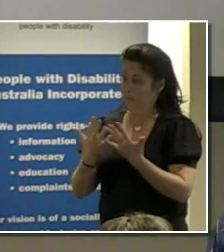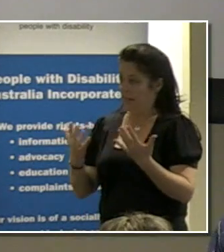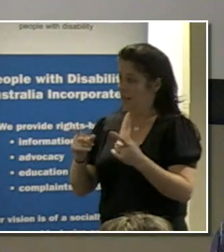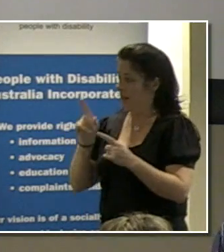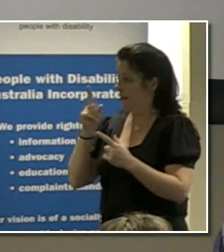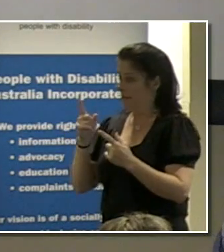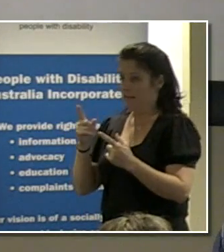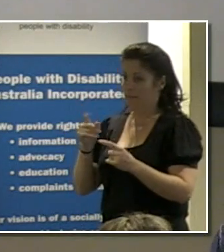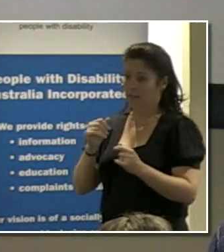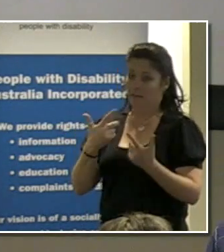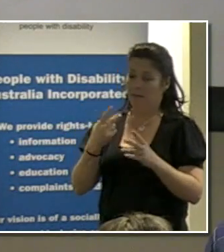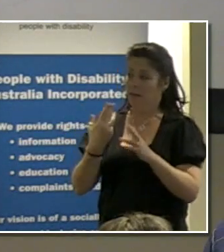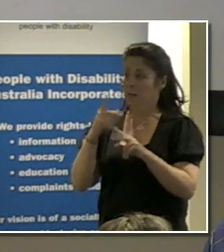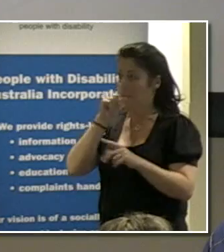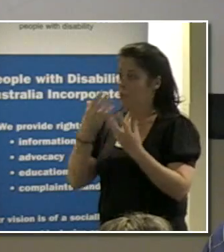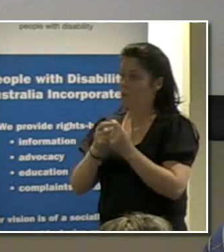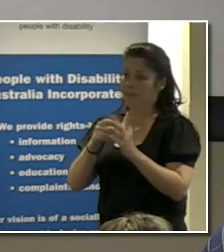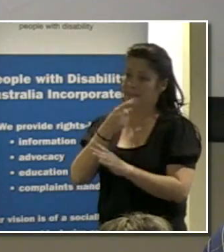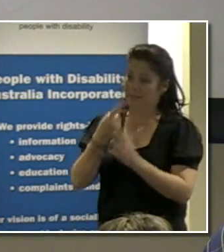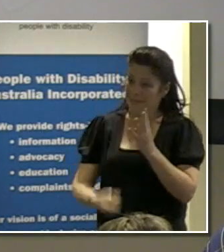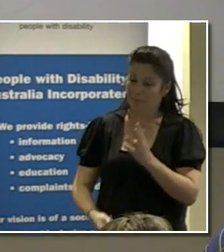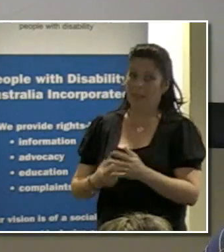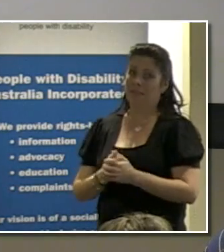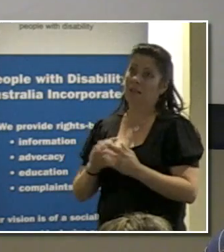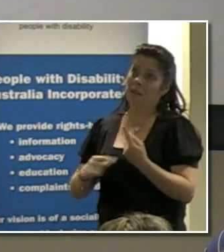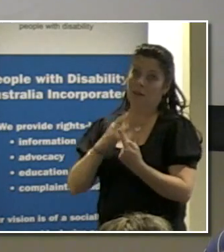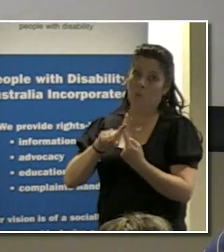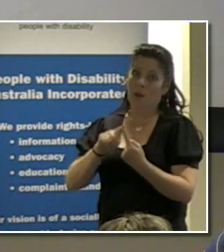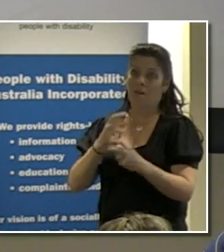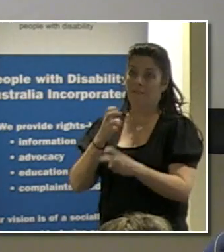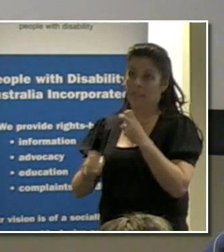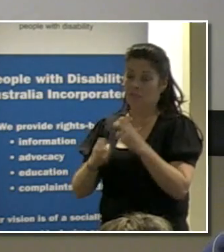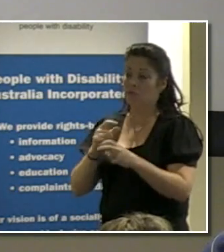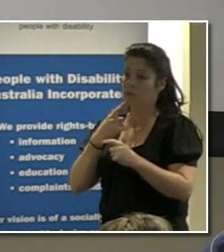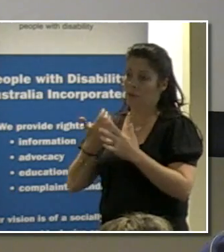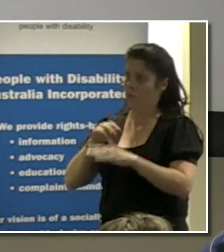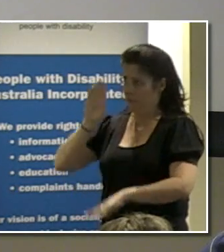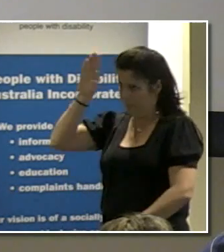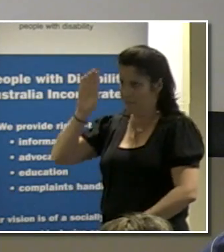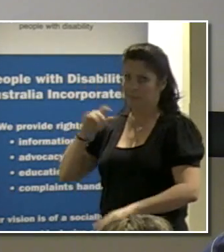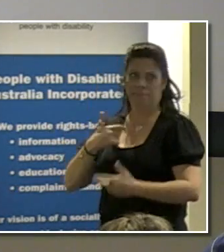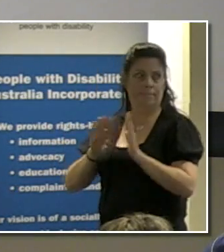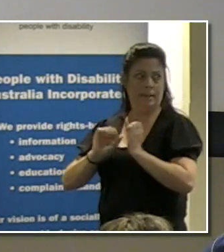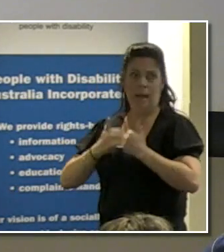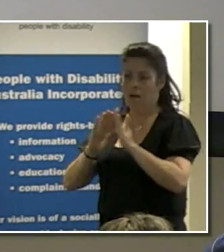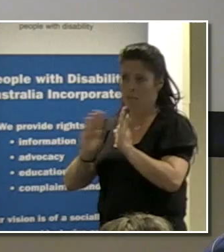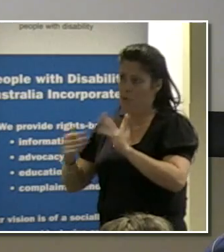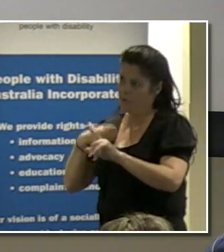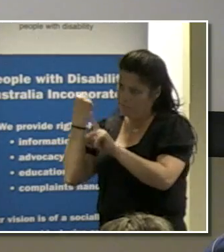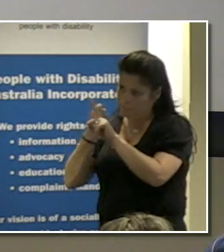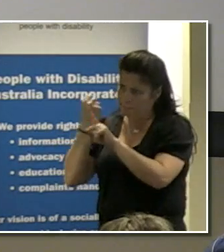with disabilities. I mean, one of the issues that we've been quite outspoken of as a board is